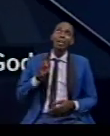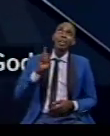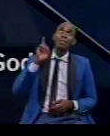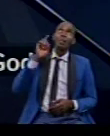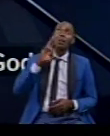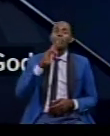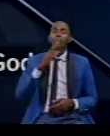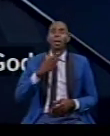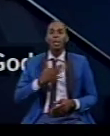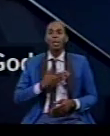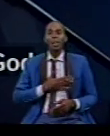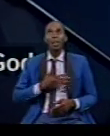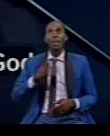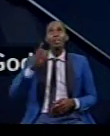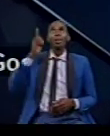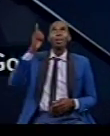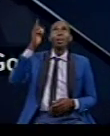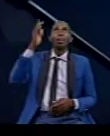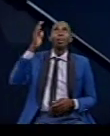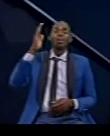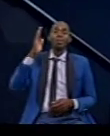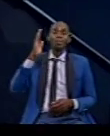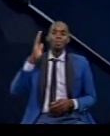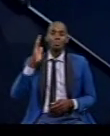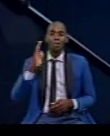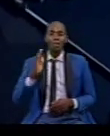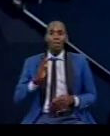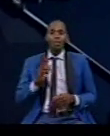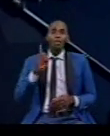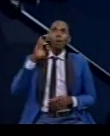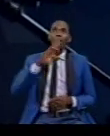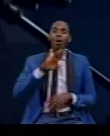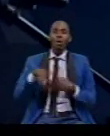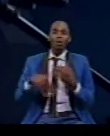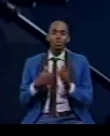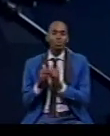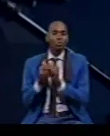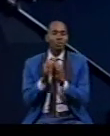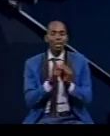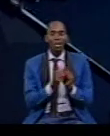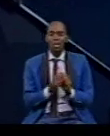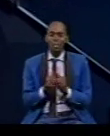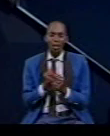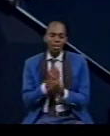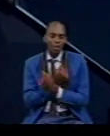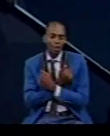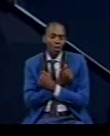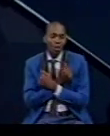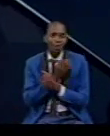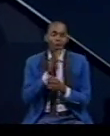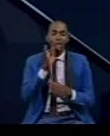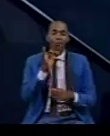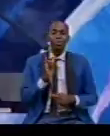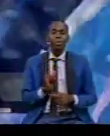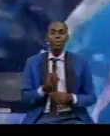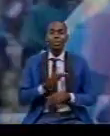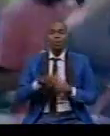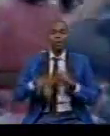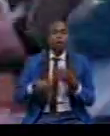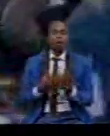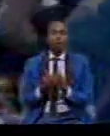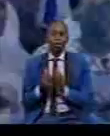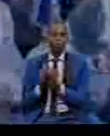come expecting you will reign in every life in Jesus' name.